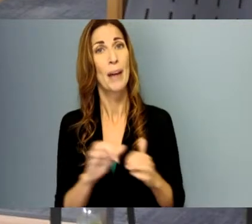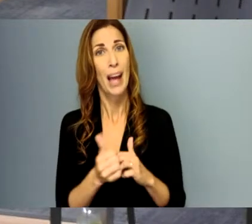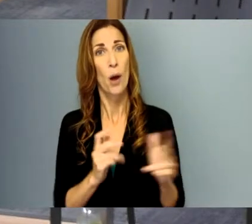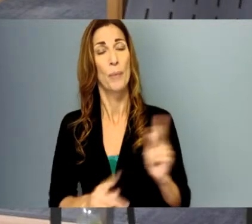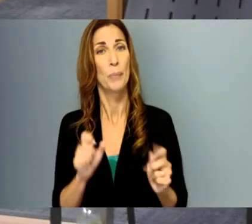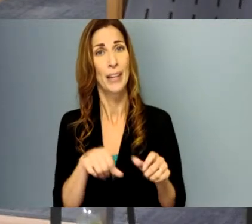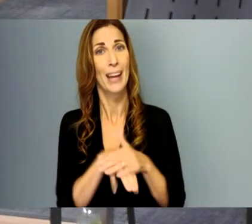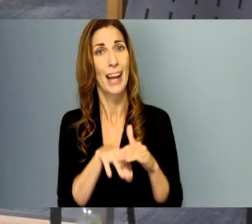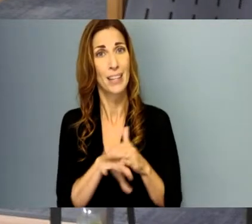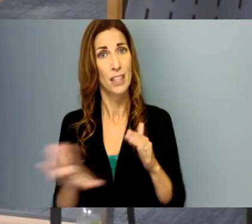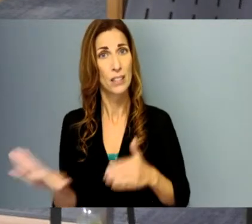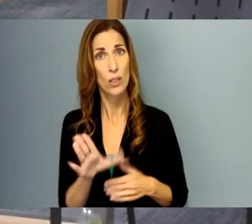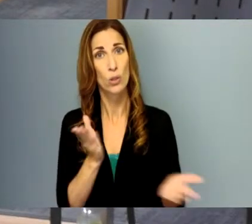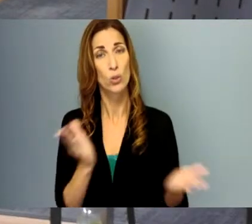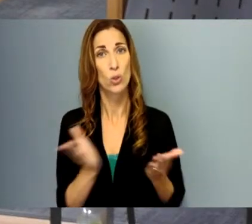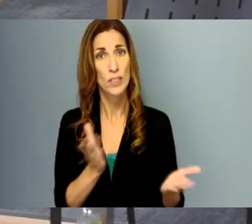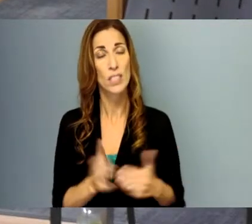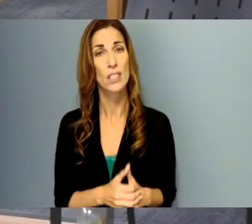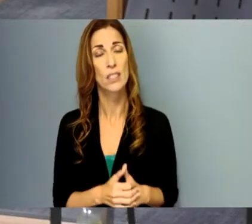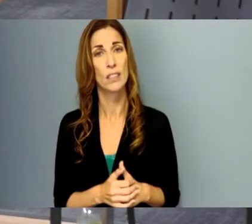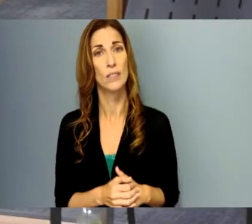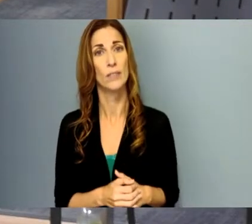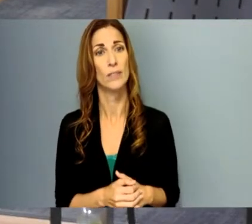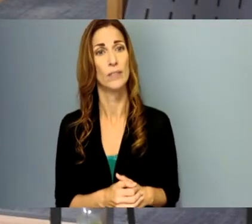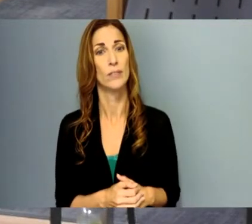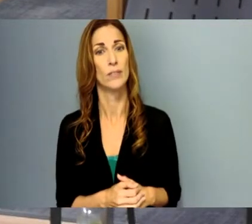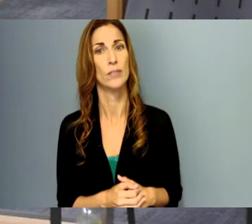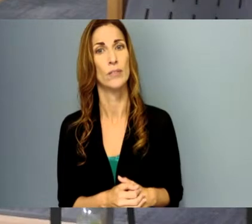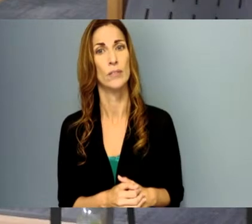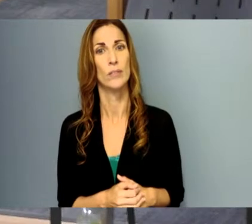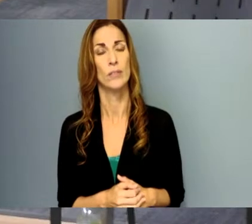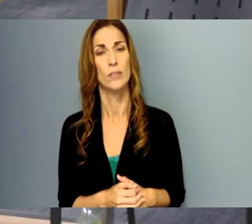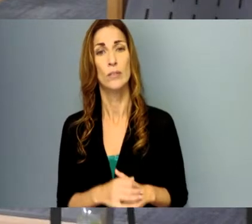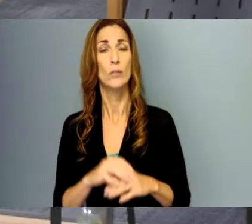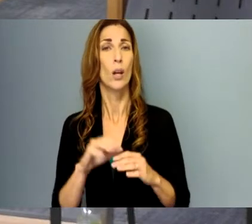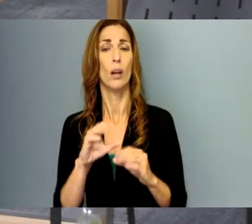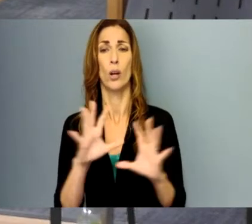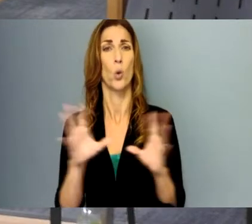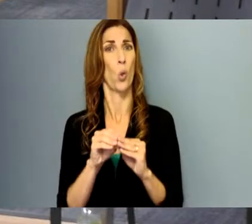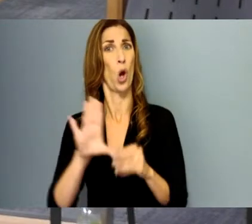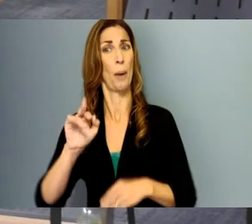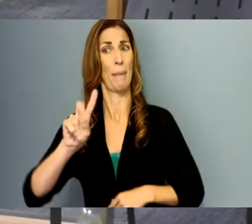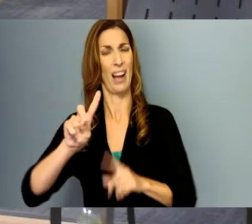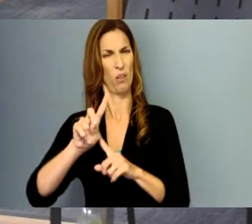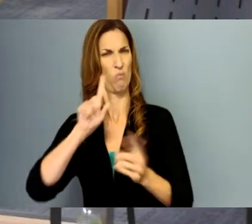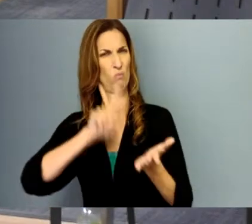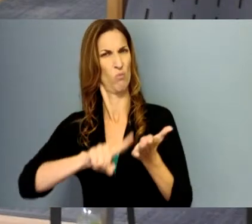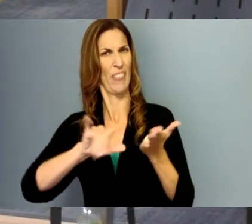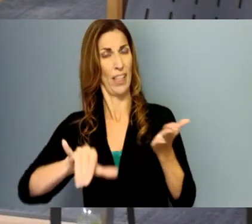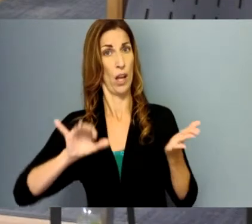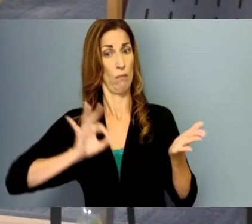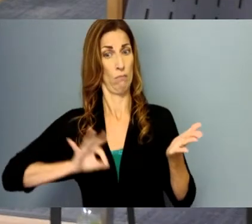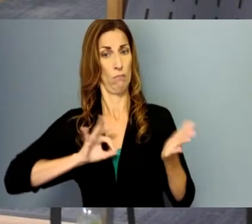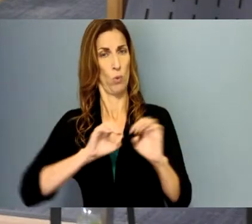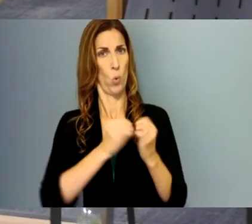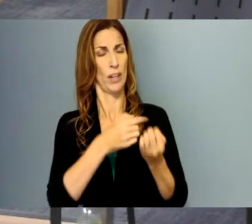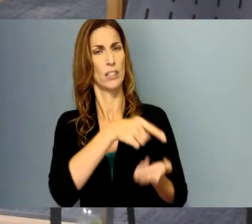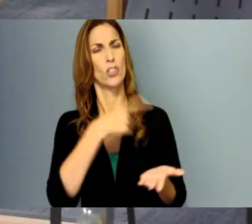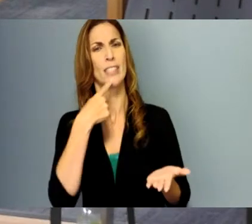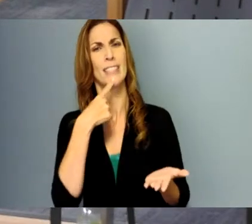access their services. The No Longer Bound, I looked that up, And it says it's